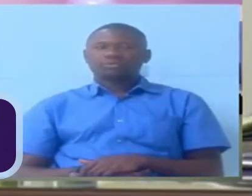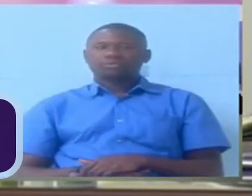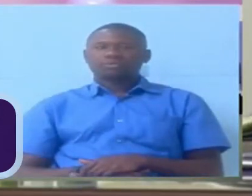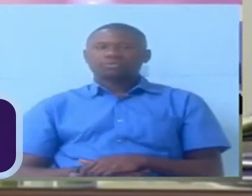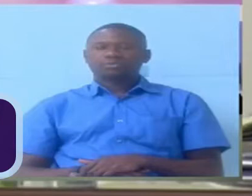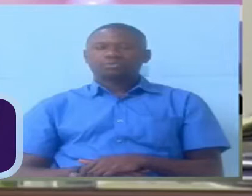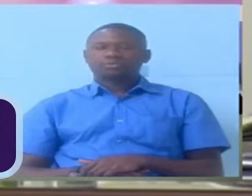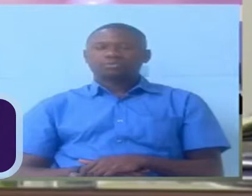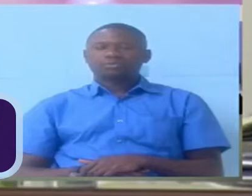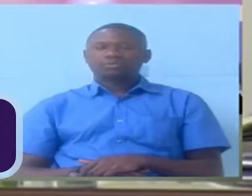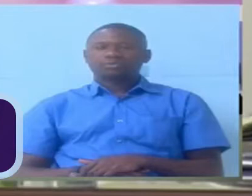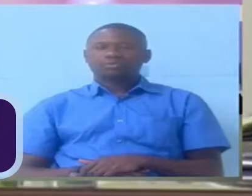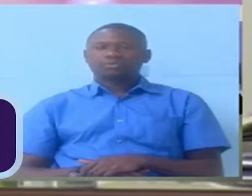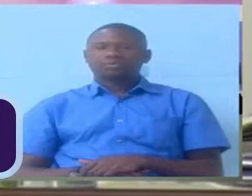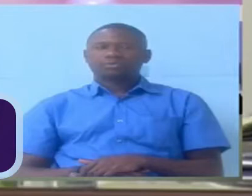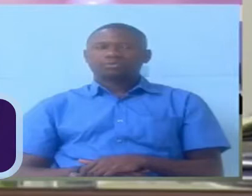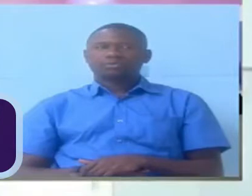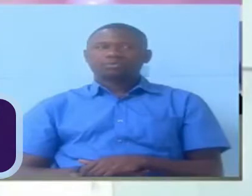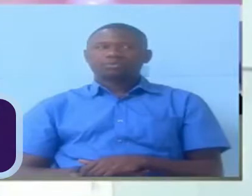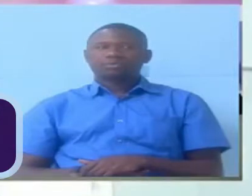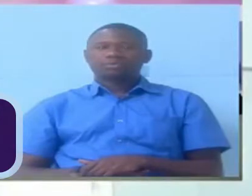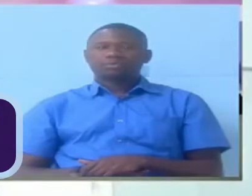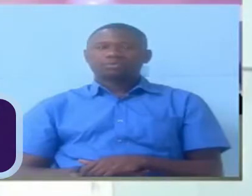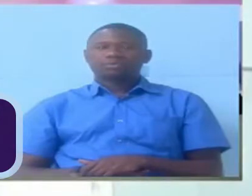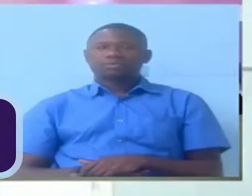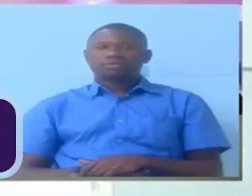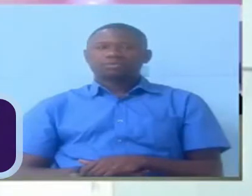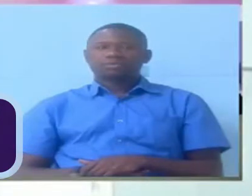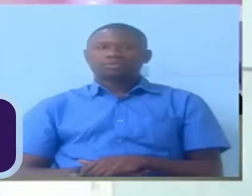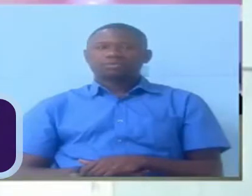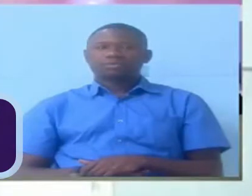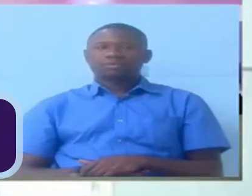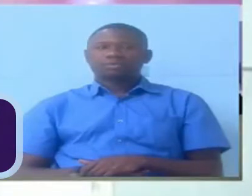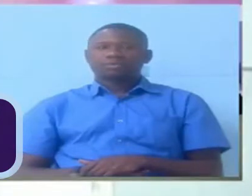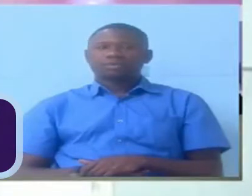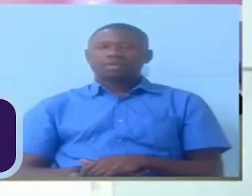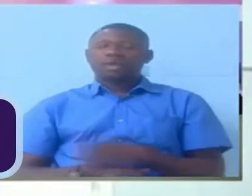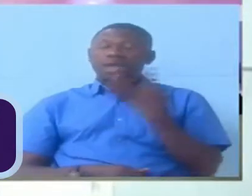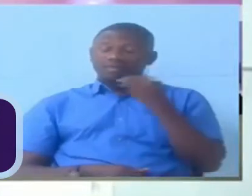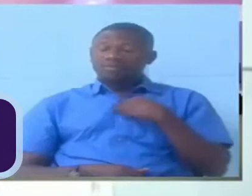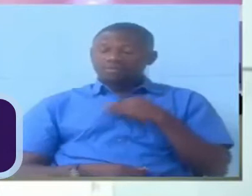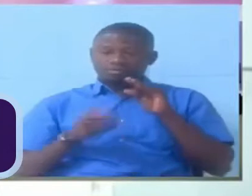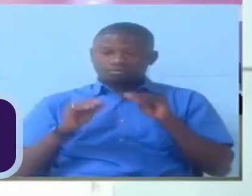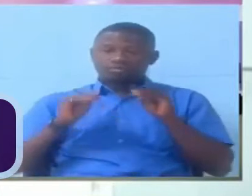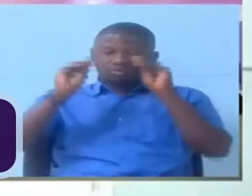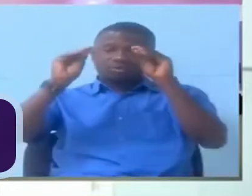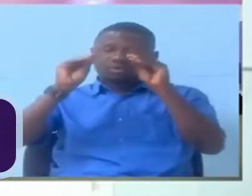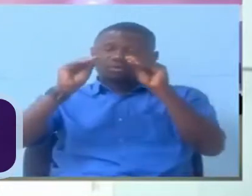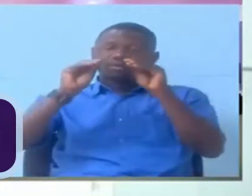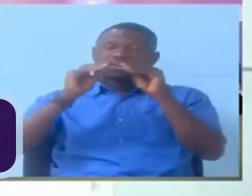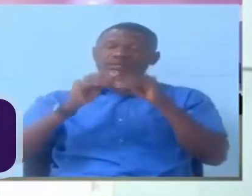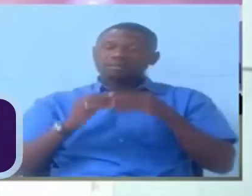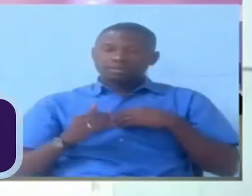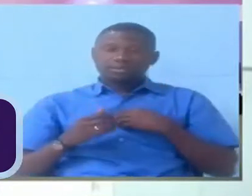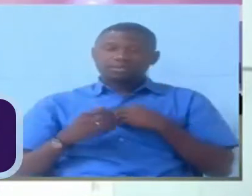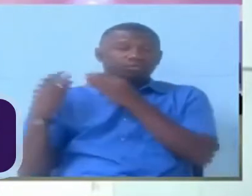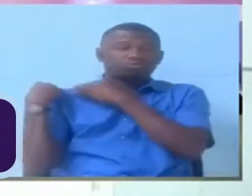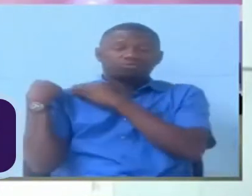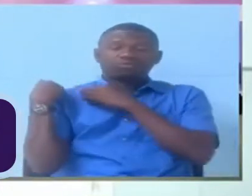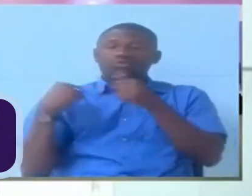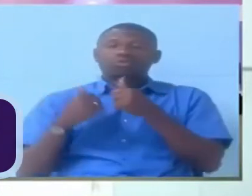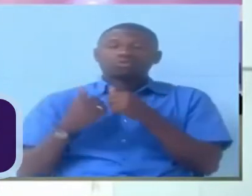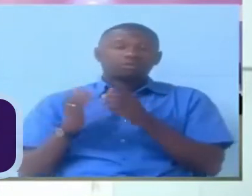acquire your academic certificates. Isi la londi kaito soto noje. To the military. Soldier ya karola. We like that. Da